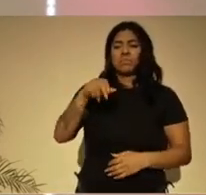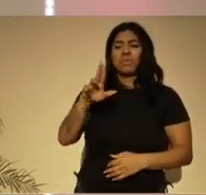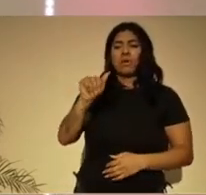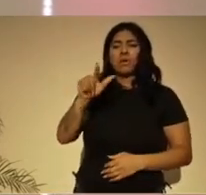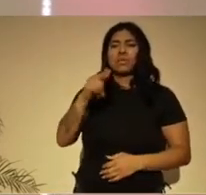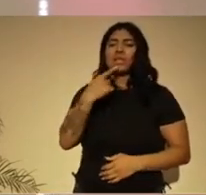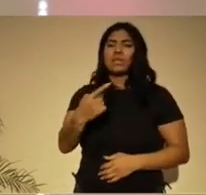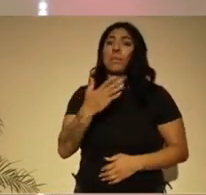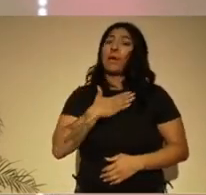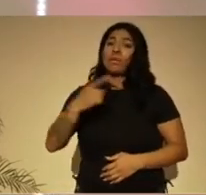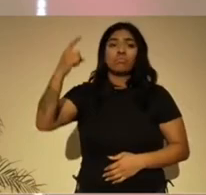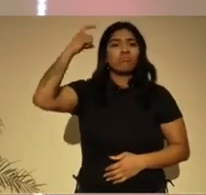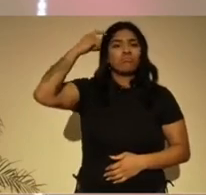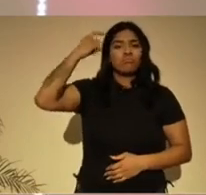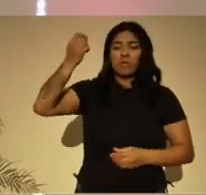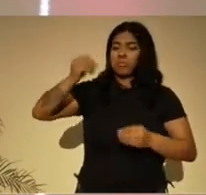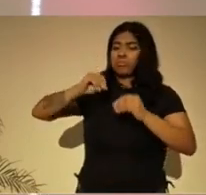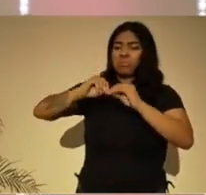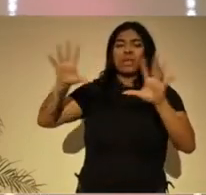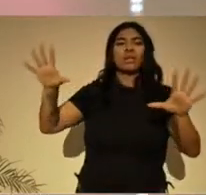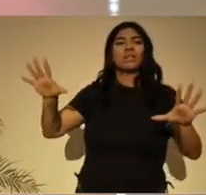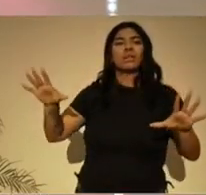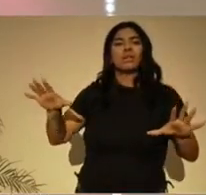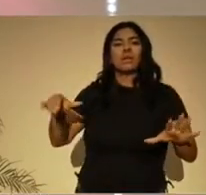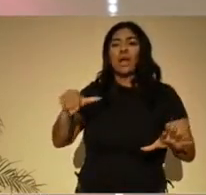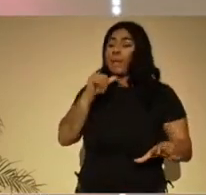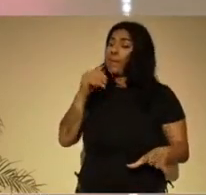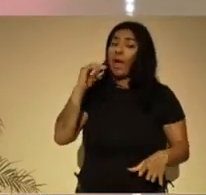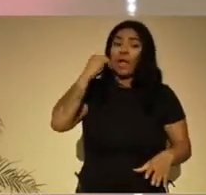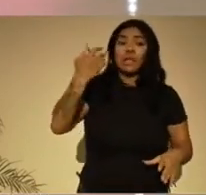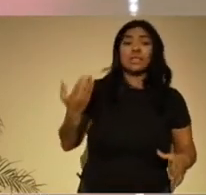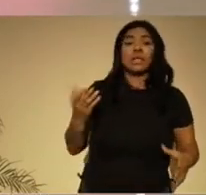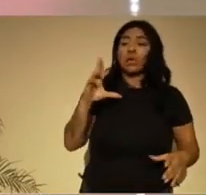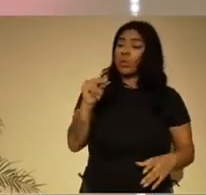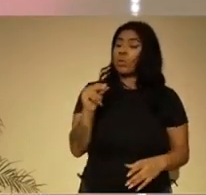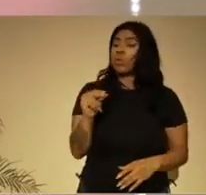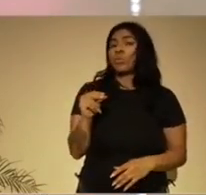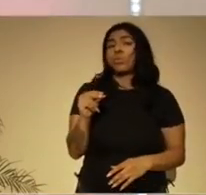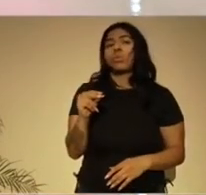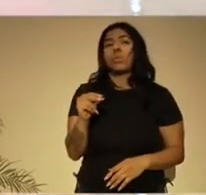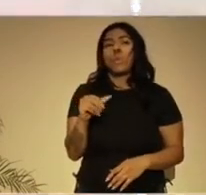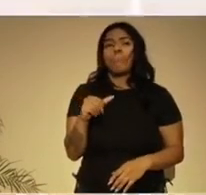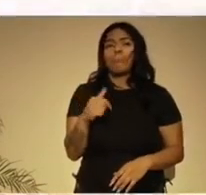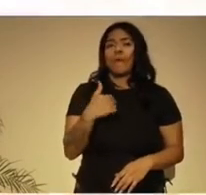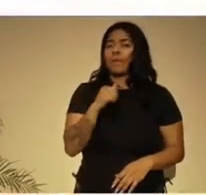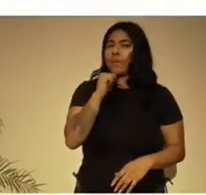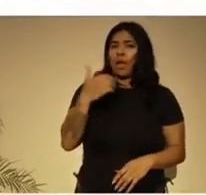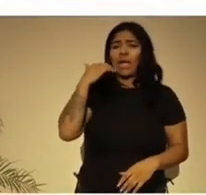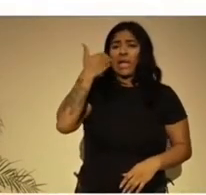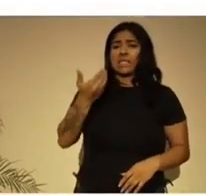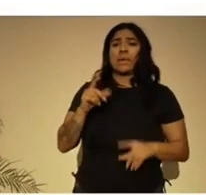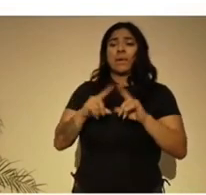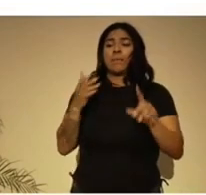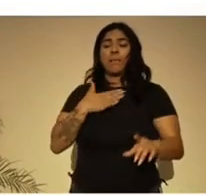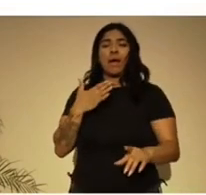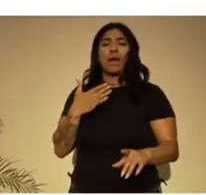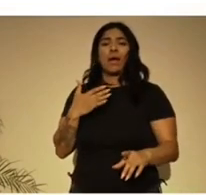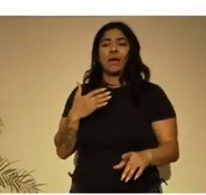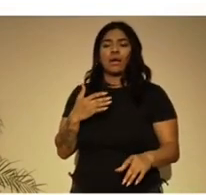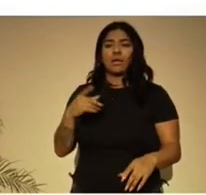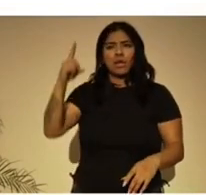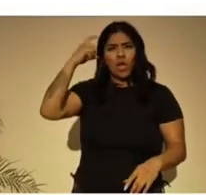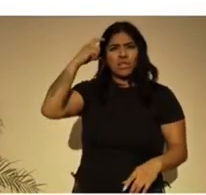is clear. He says, that doesn't make me innocent. That doesn't make me innocent, but my conscience is